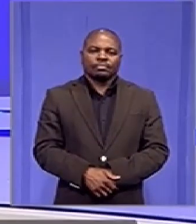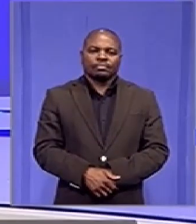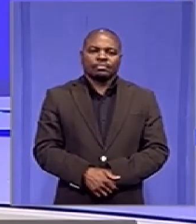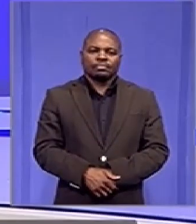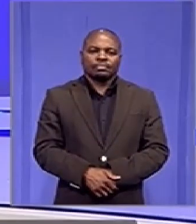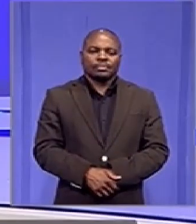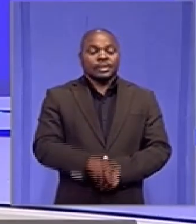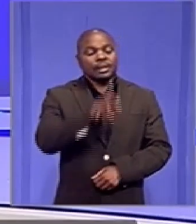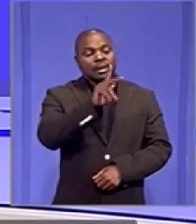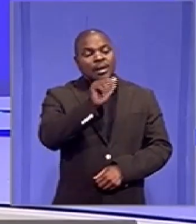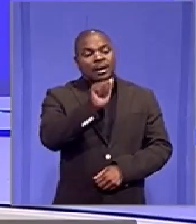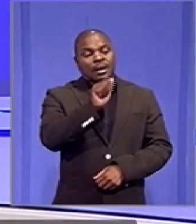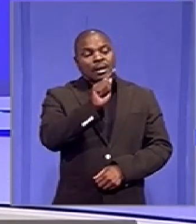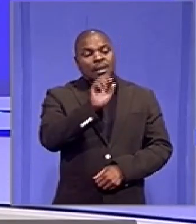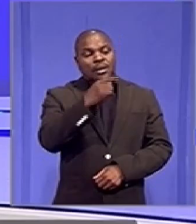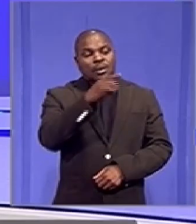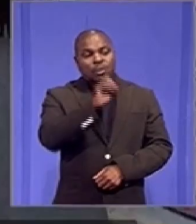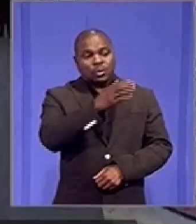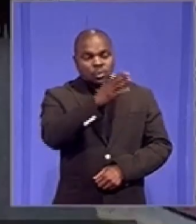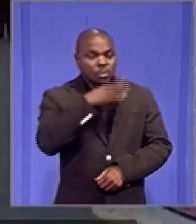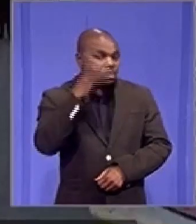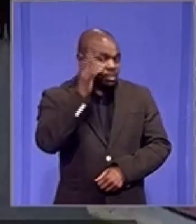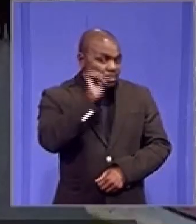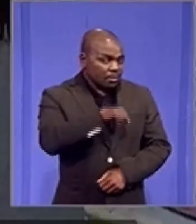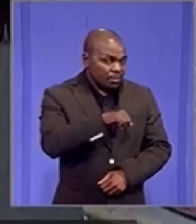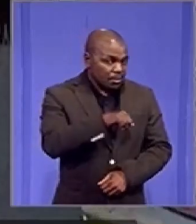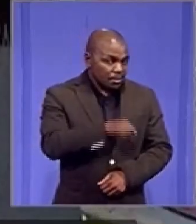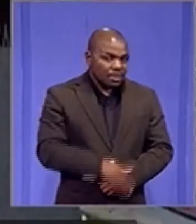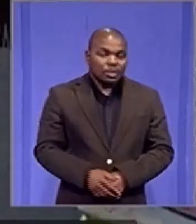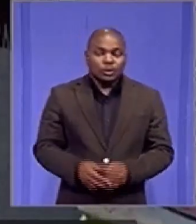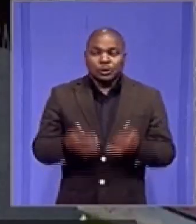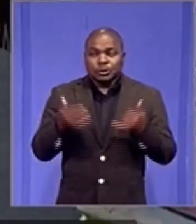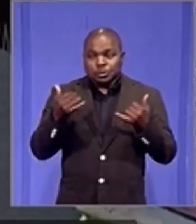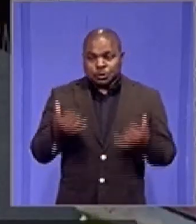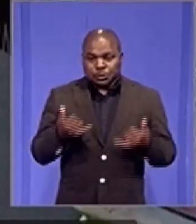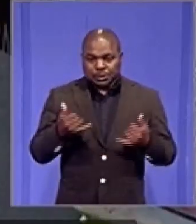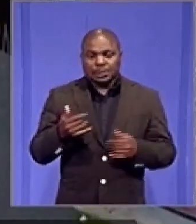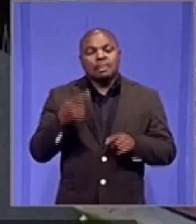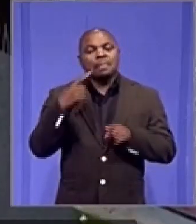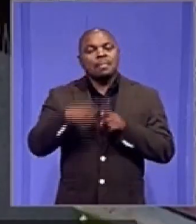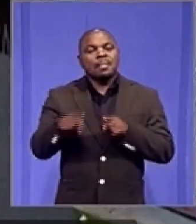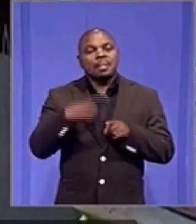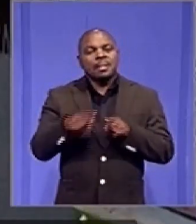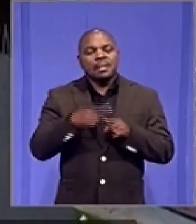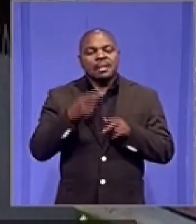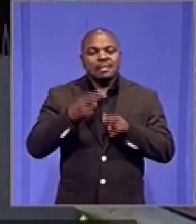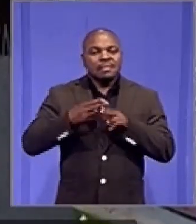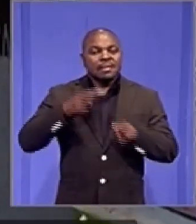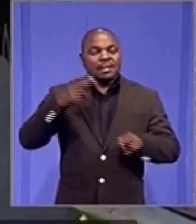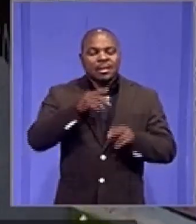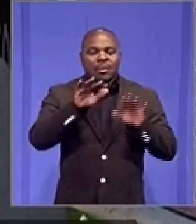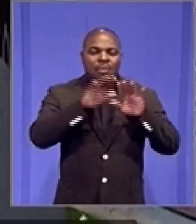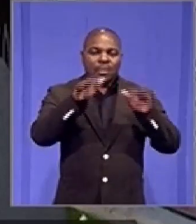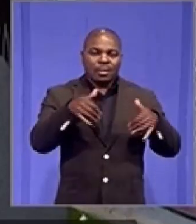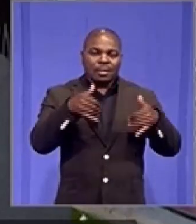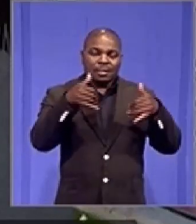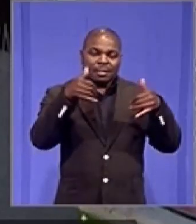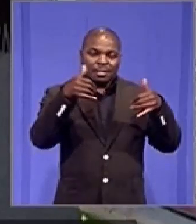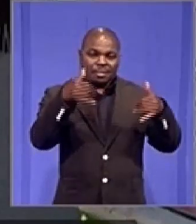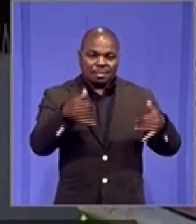Katlego Nyoni, a wa ruta ra. Wa gompieno. Motshameko wa gompieno wa makgaola kgang wa sejana sa lefatshe sa